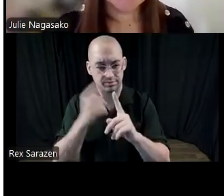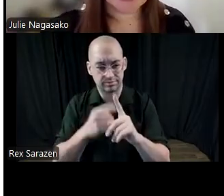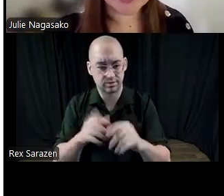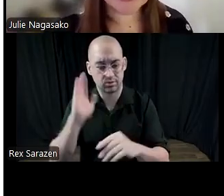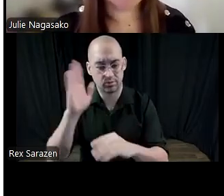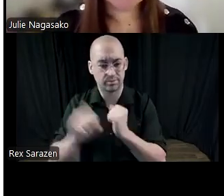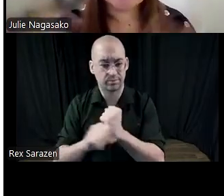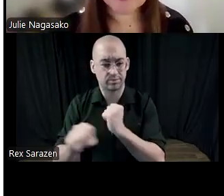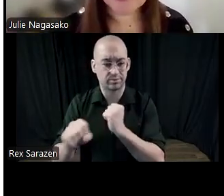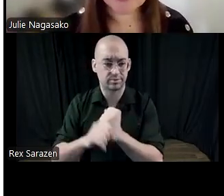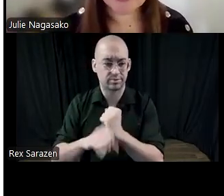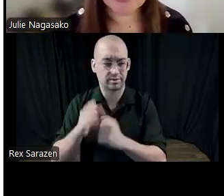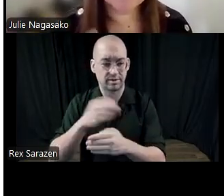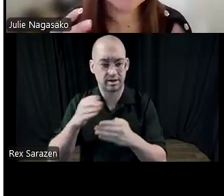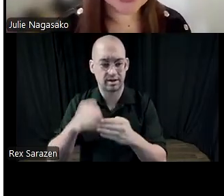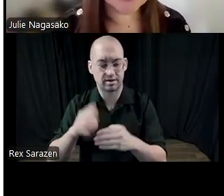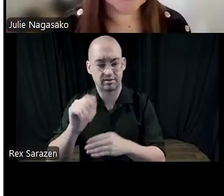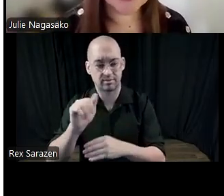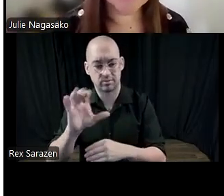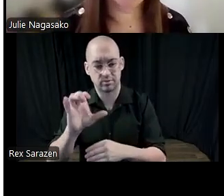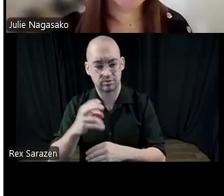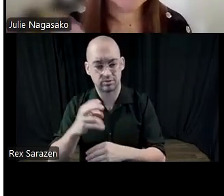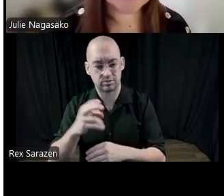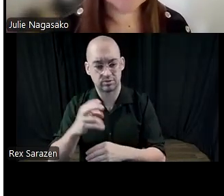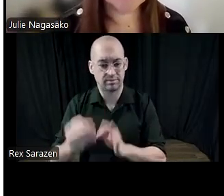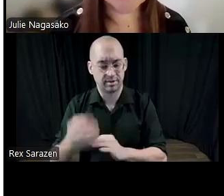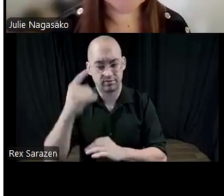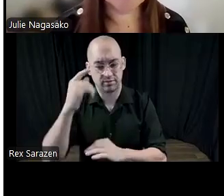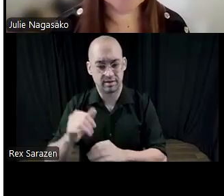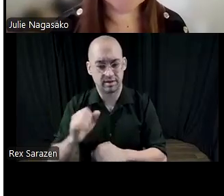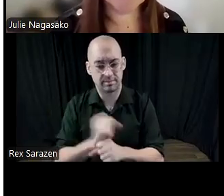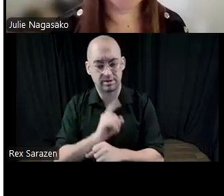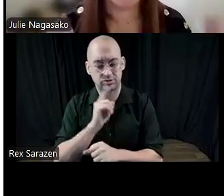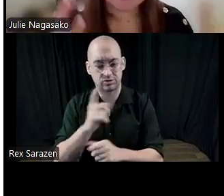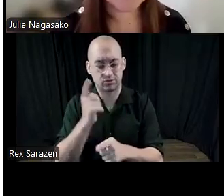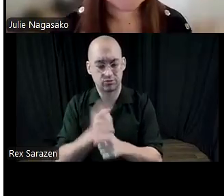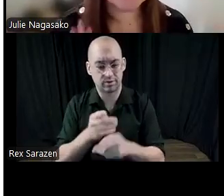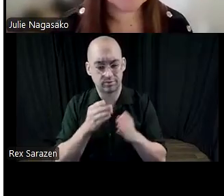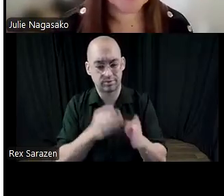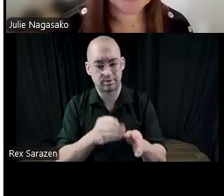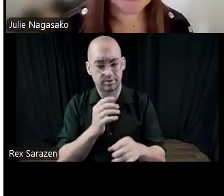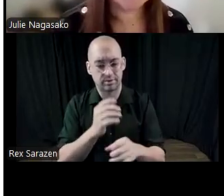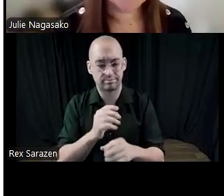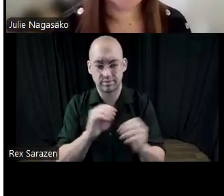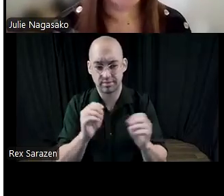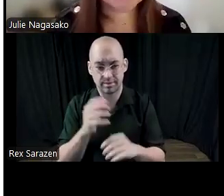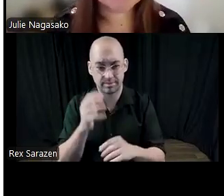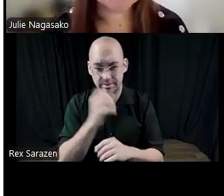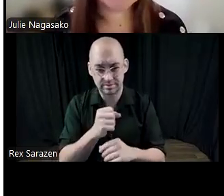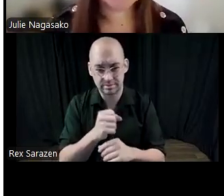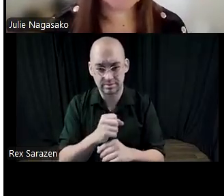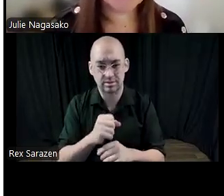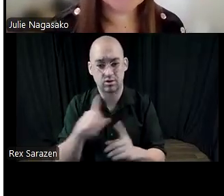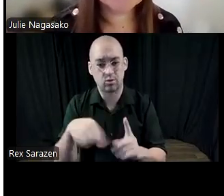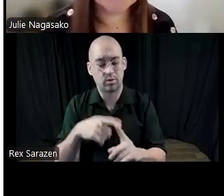March and want to get a lot of feedback on that, make sure that we're on the right track, see if there's anything we're missing. And once we confirm that, we'll put out